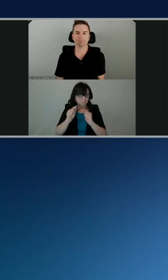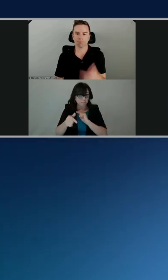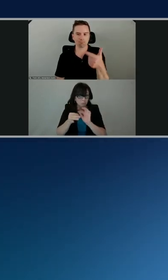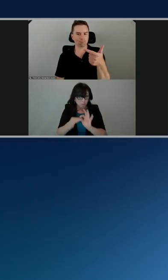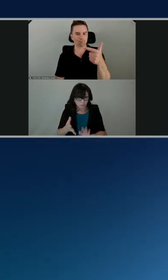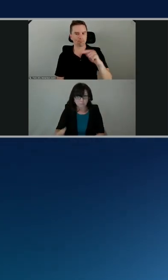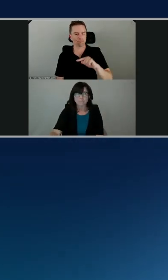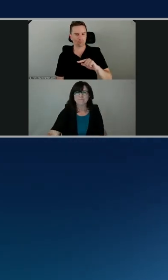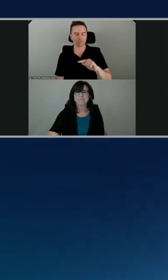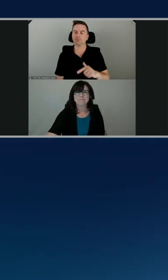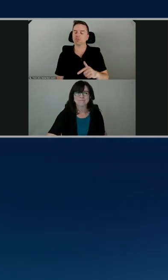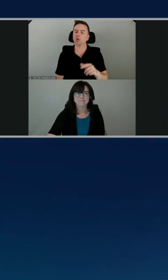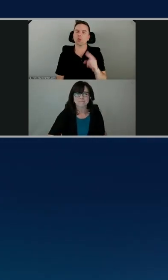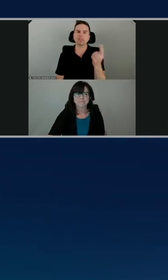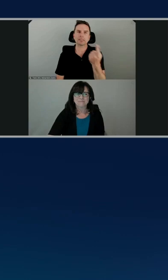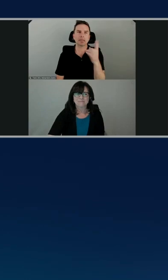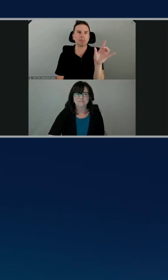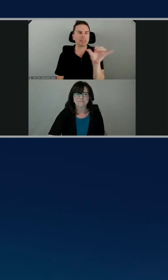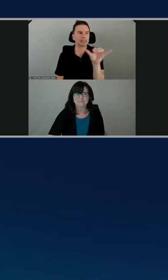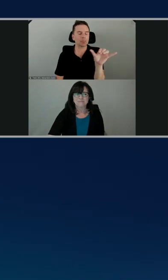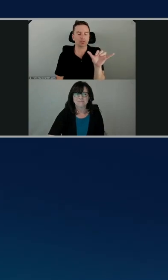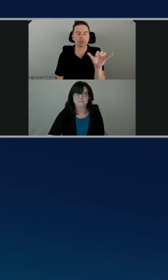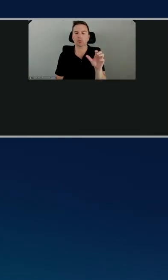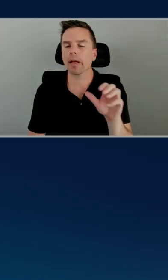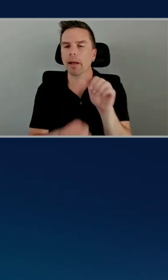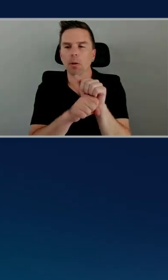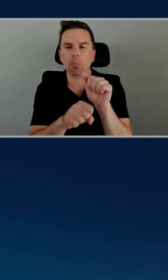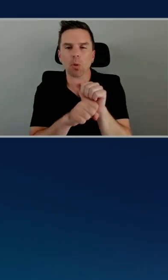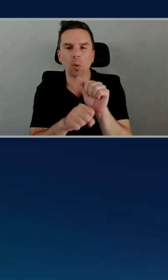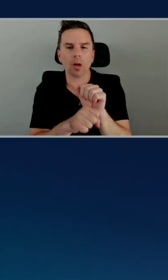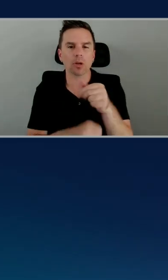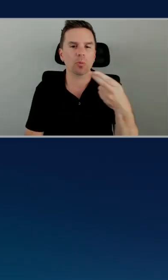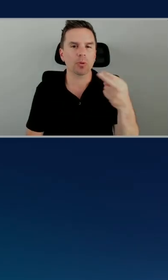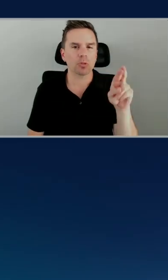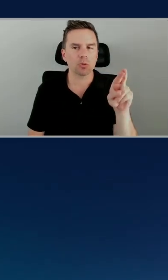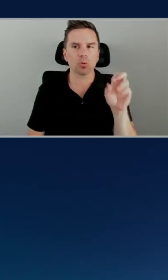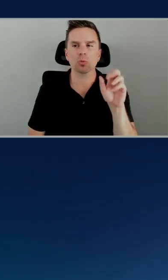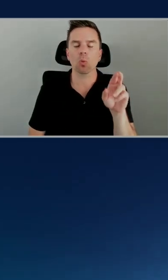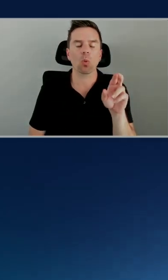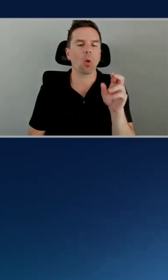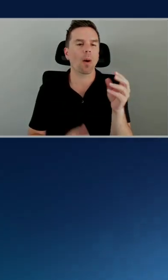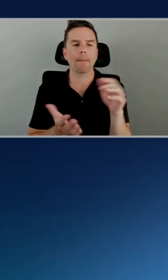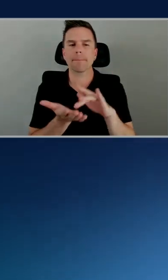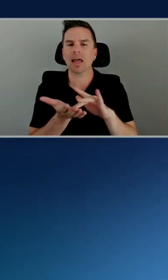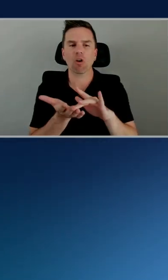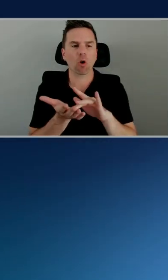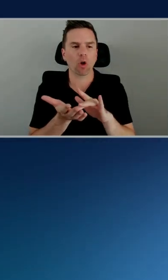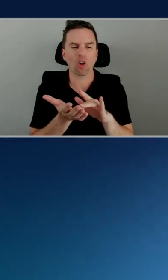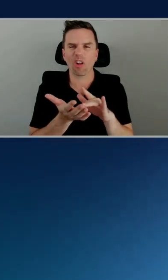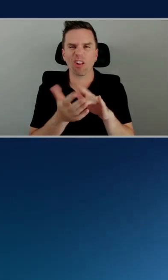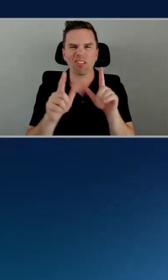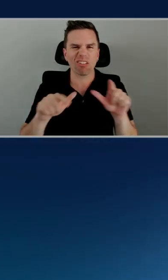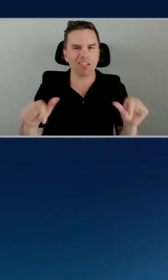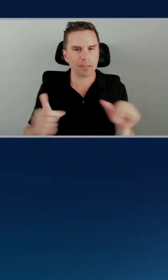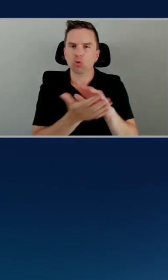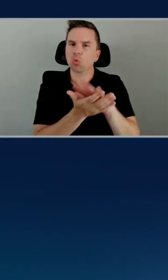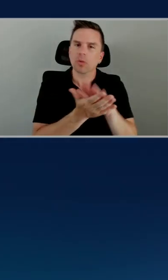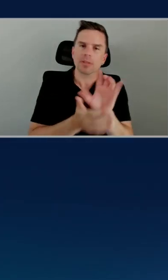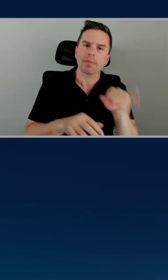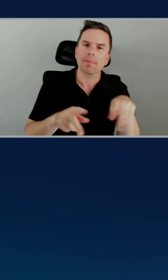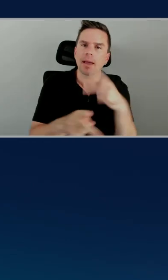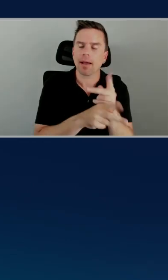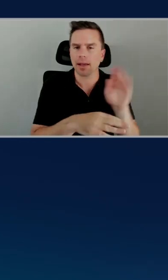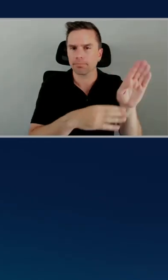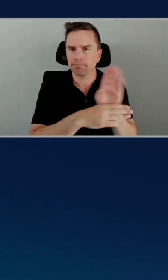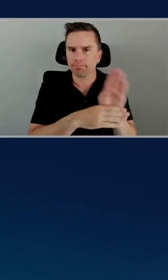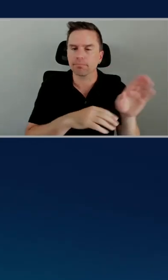resource services or administration for medical, school, or banking in that domain. And especially